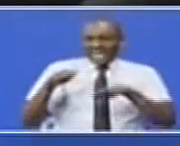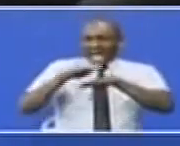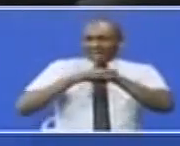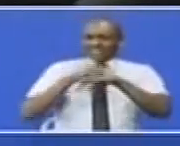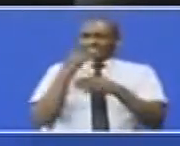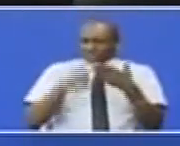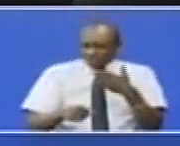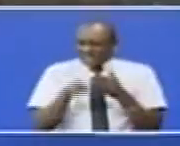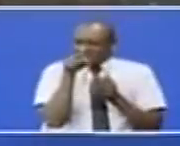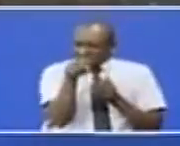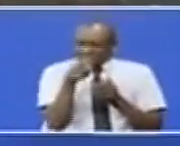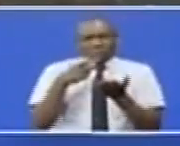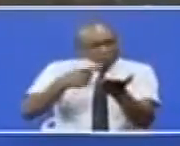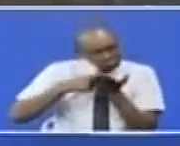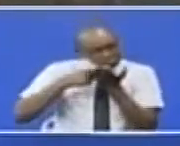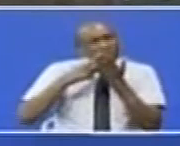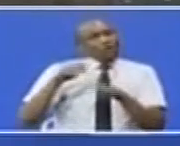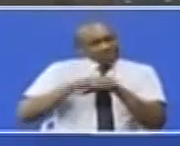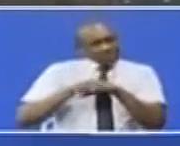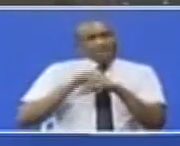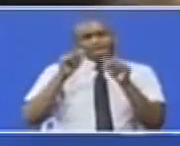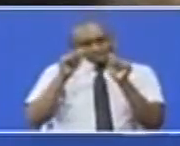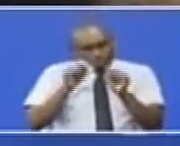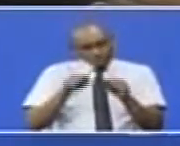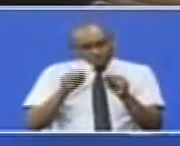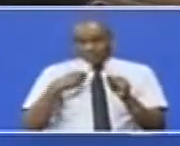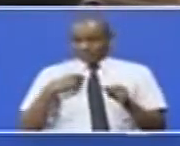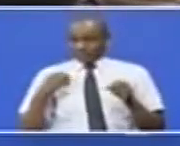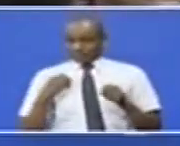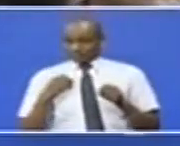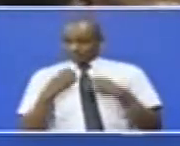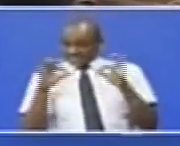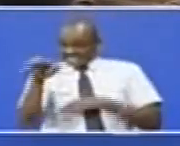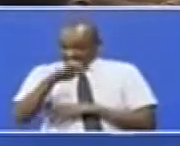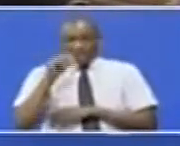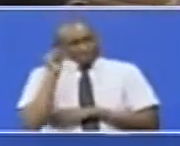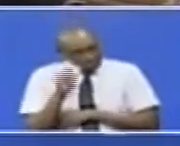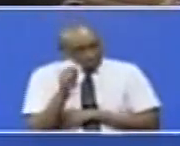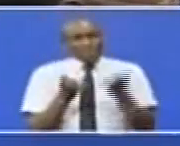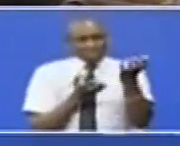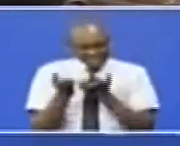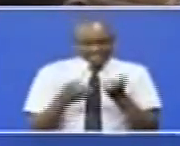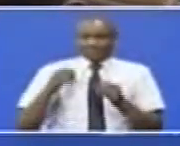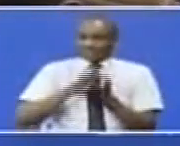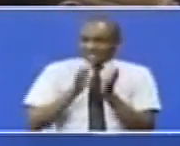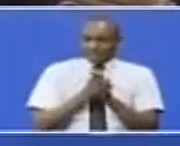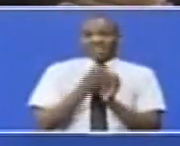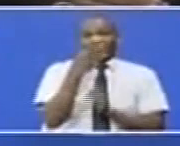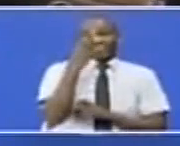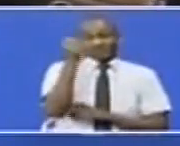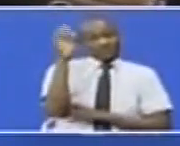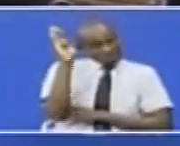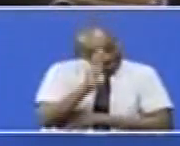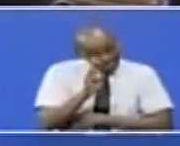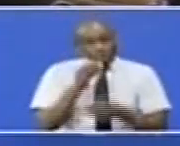estimates that earlier negotiations for Africa-wide continental free area could increase trade by $35 billion,